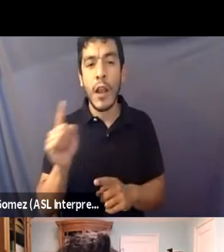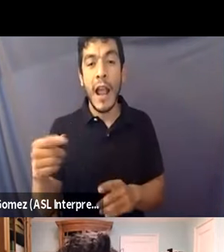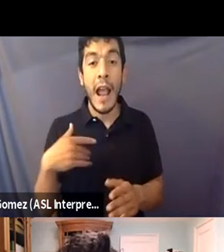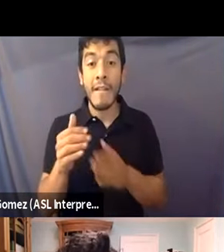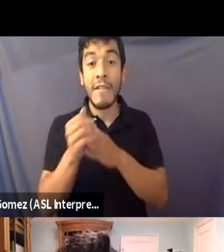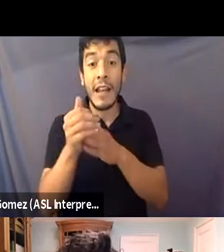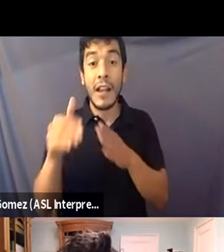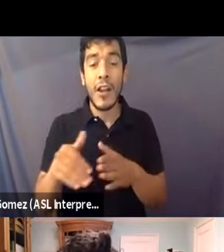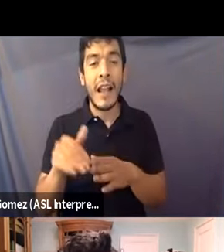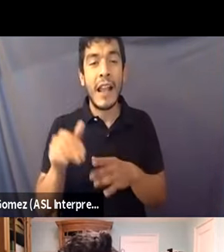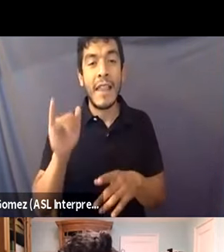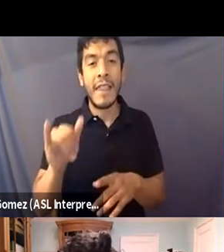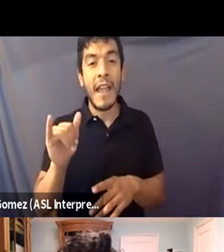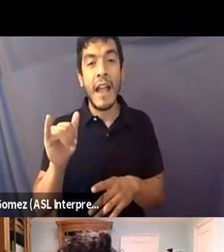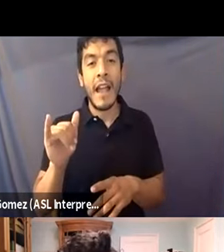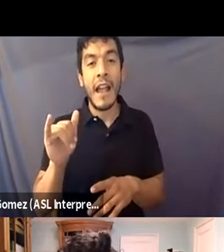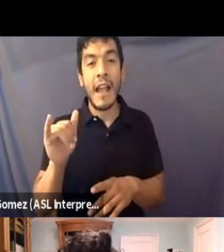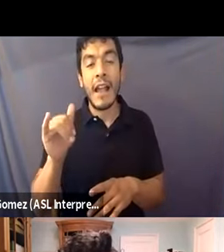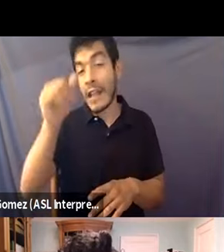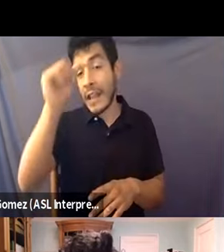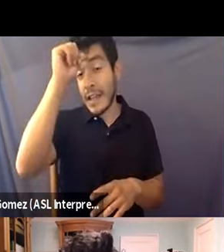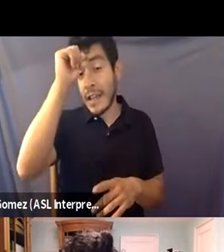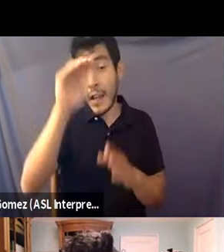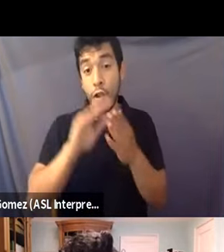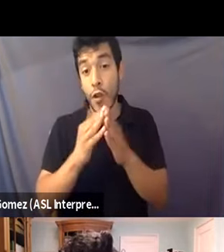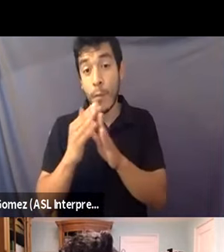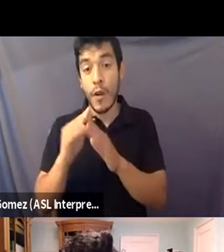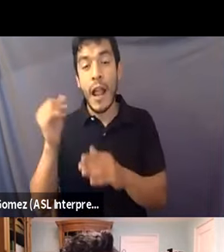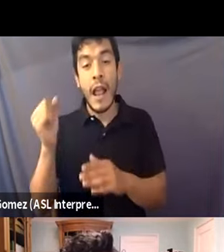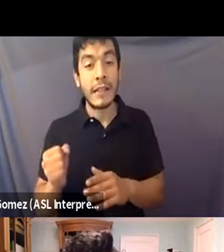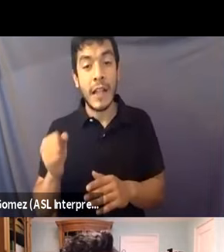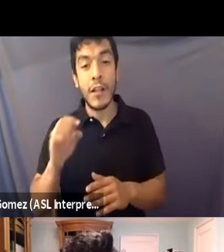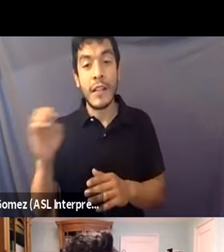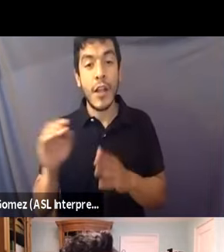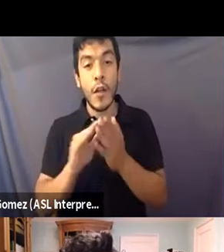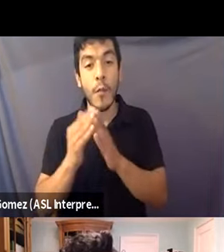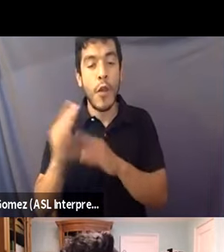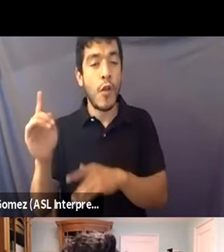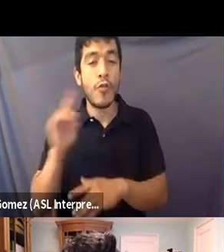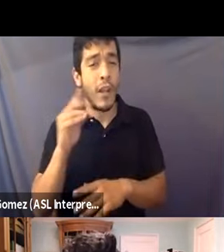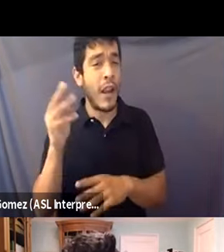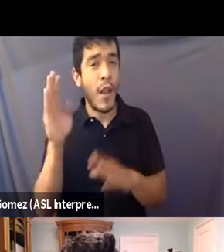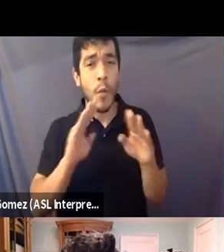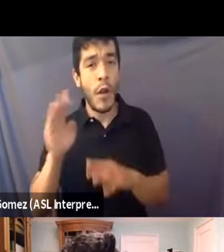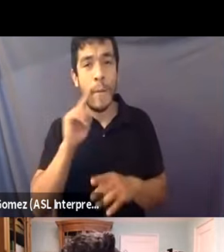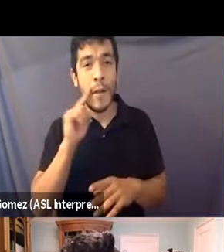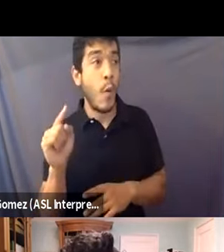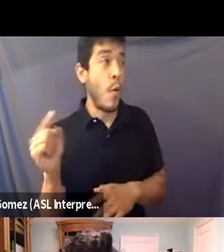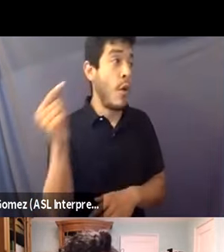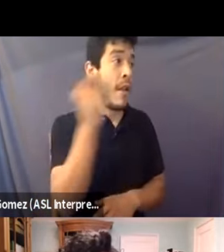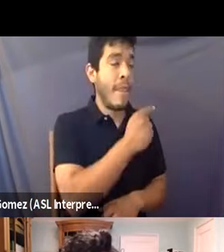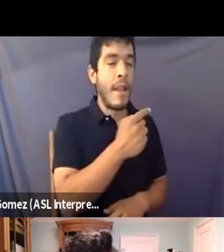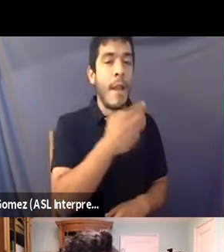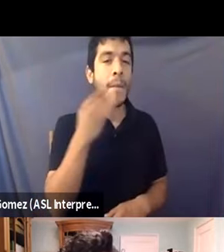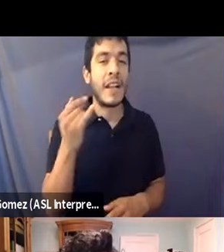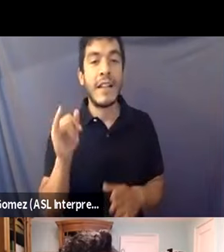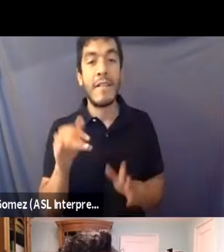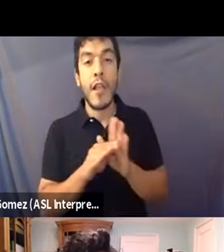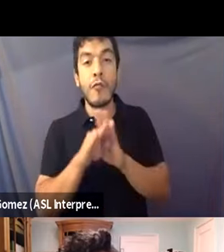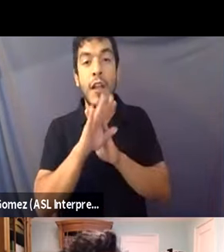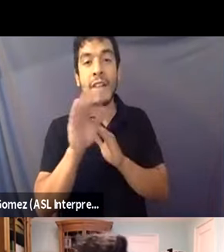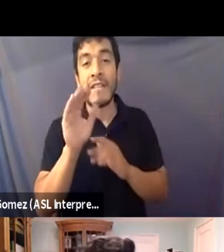Indian community and South Asian community that are really concerned that the backlash is actually going to go towards them because of the rise of cases in